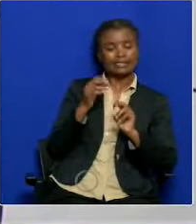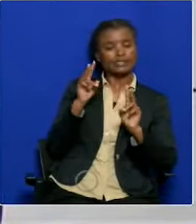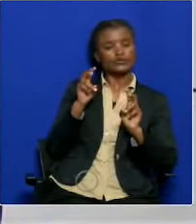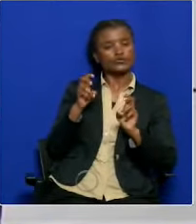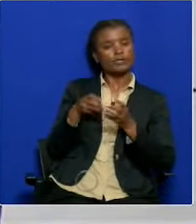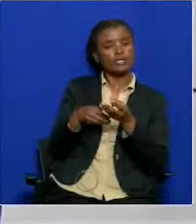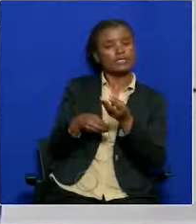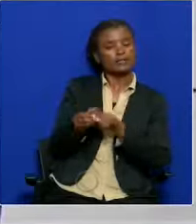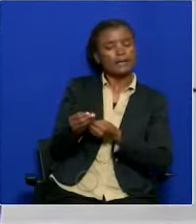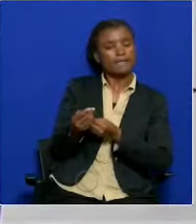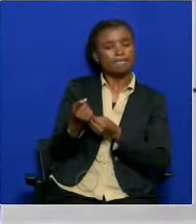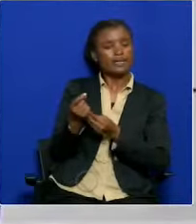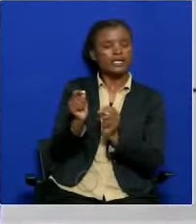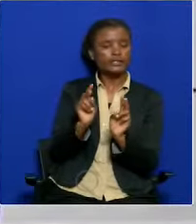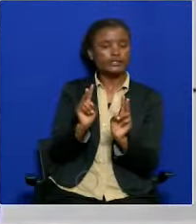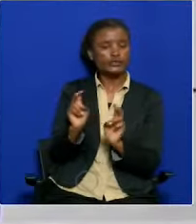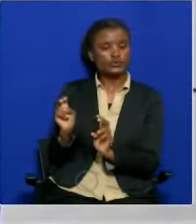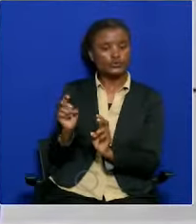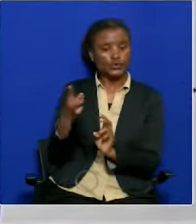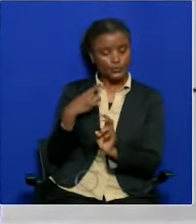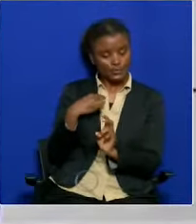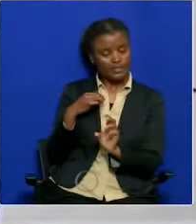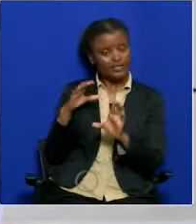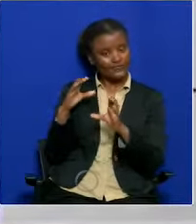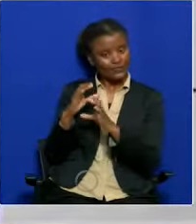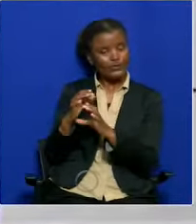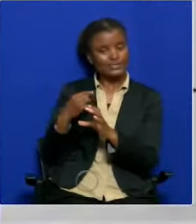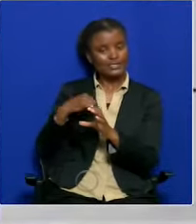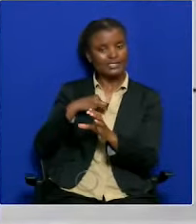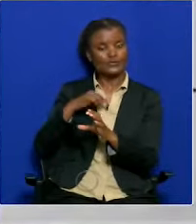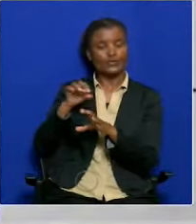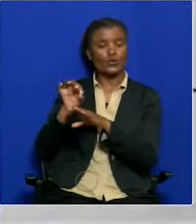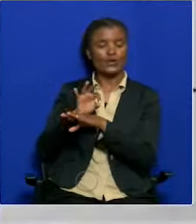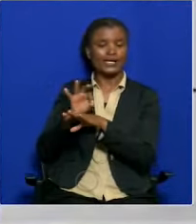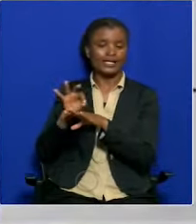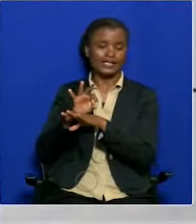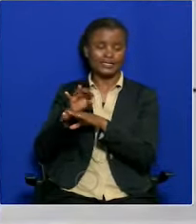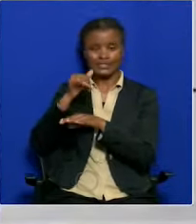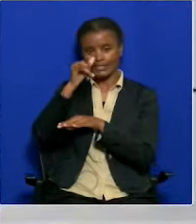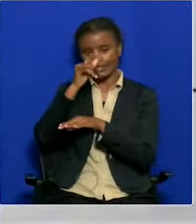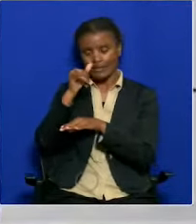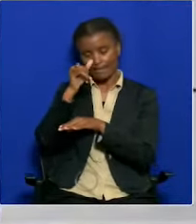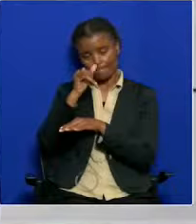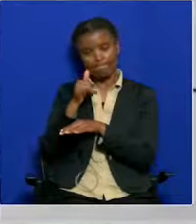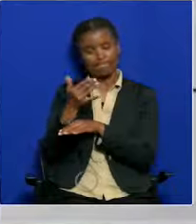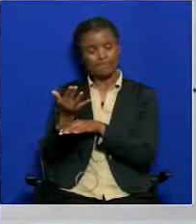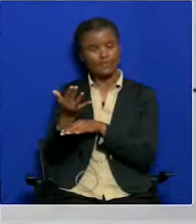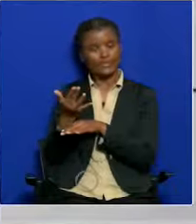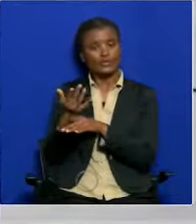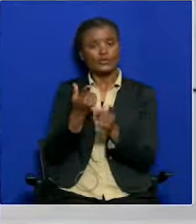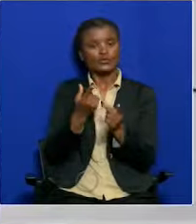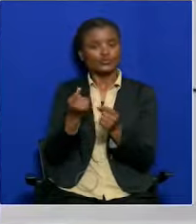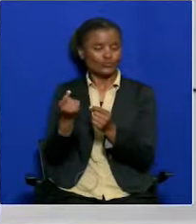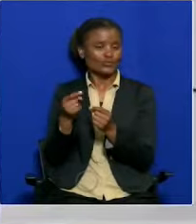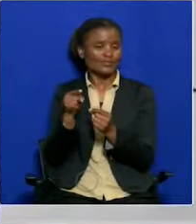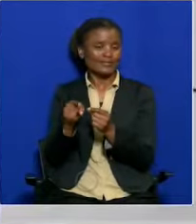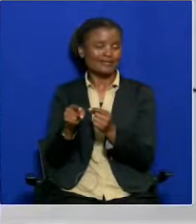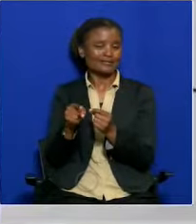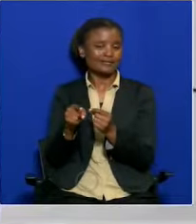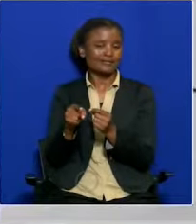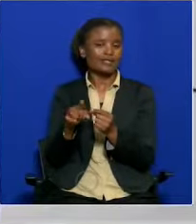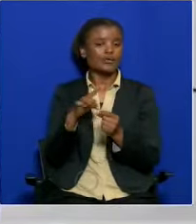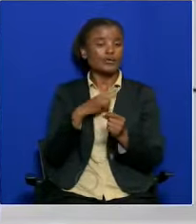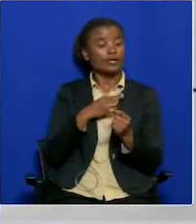dealt by us as organized crime, doing entrapment and so forth. So even if he went to the police station, they were going to